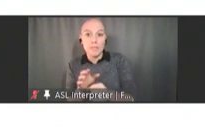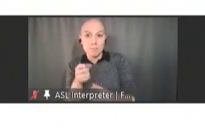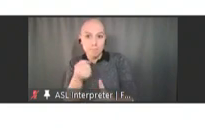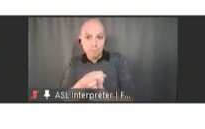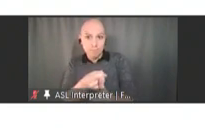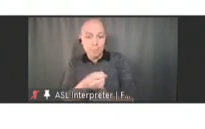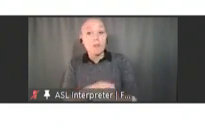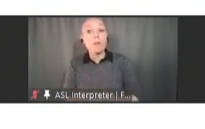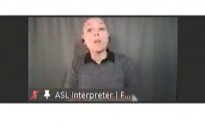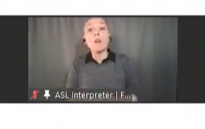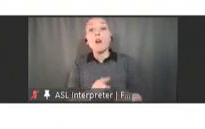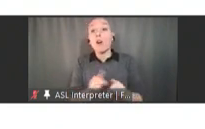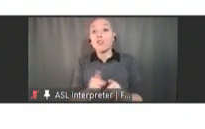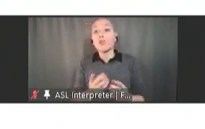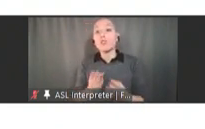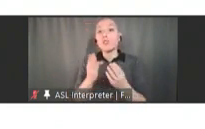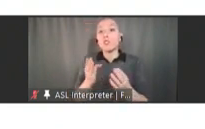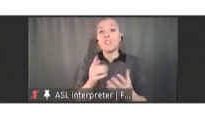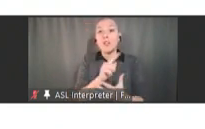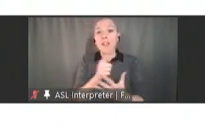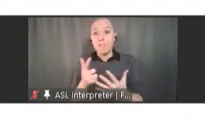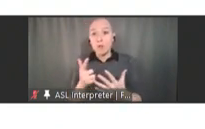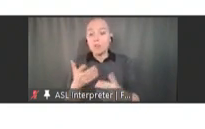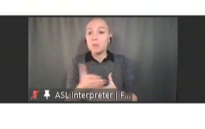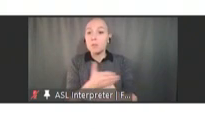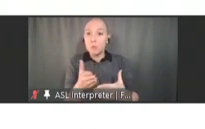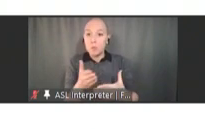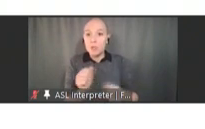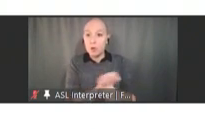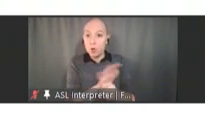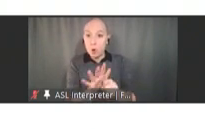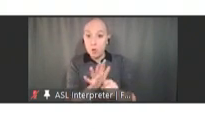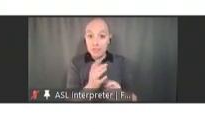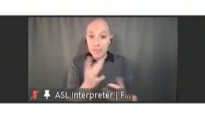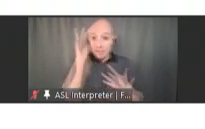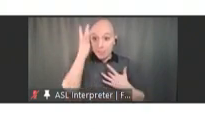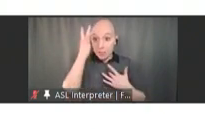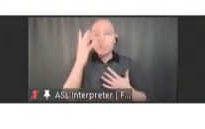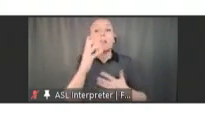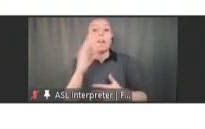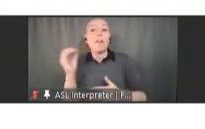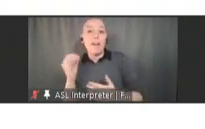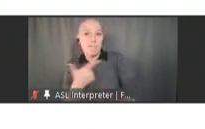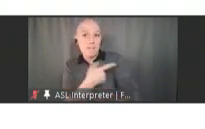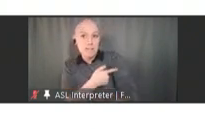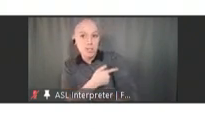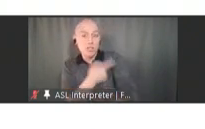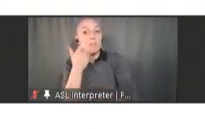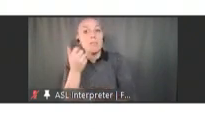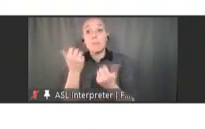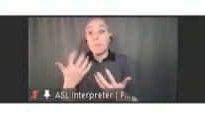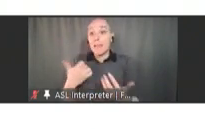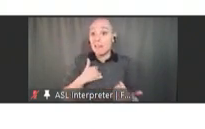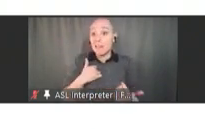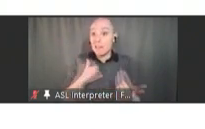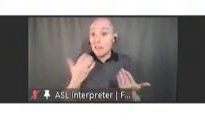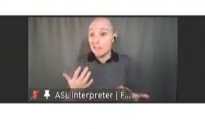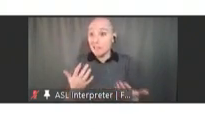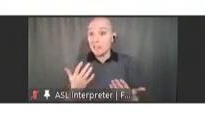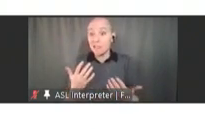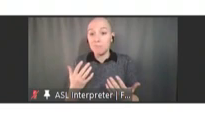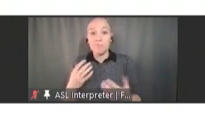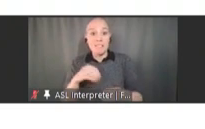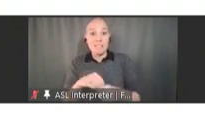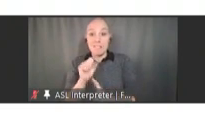suggested intervals between previous COVID-19 infection and vaccination, as many Canadians find themselves in this situation given